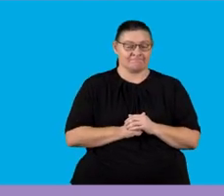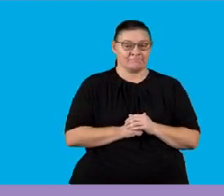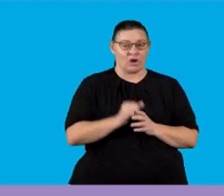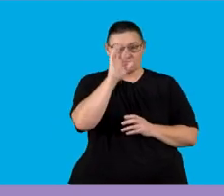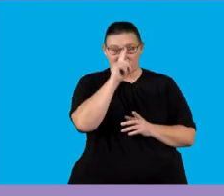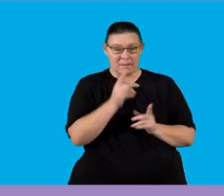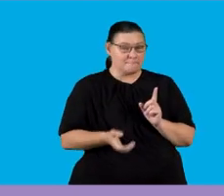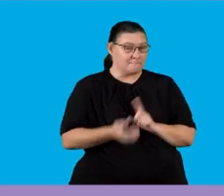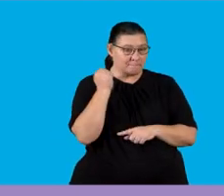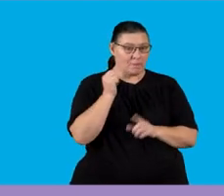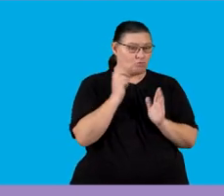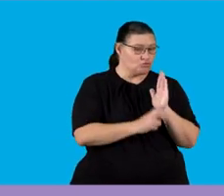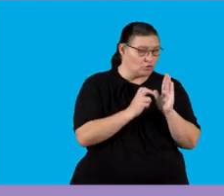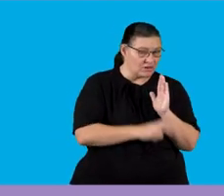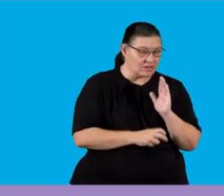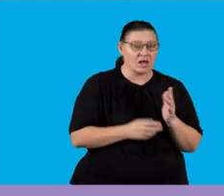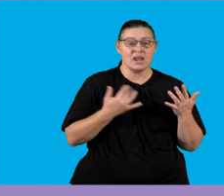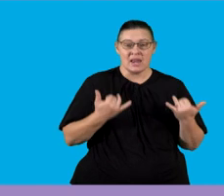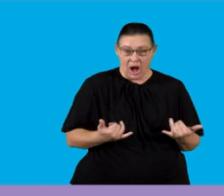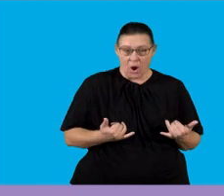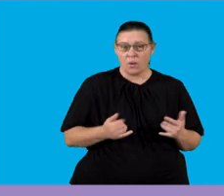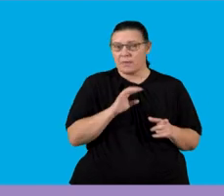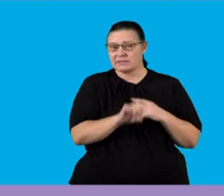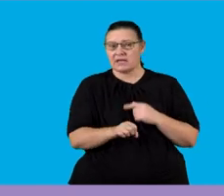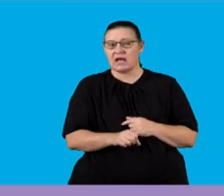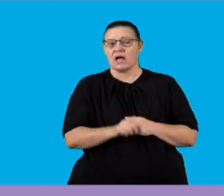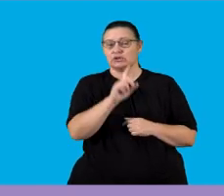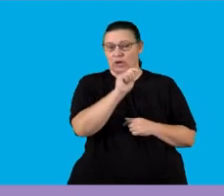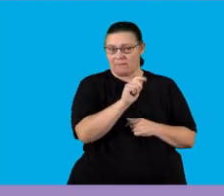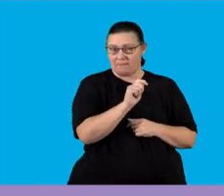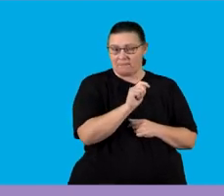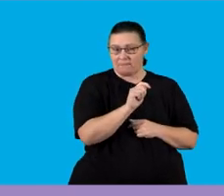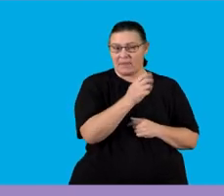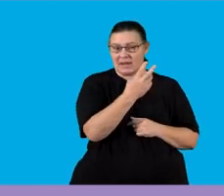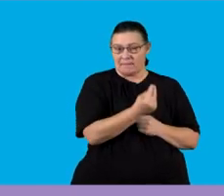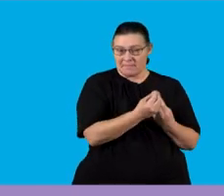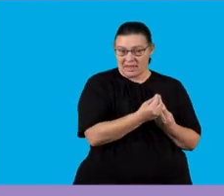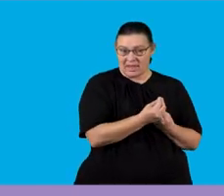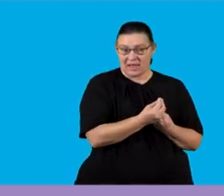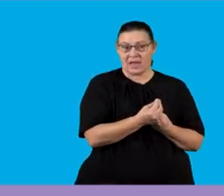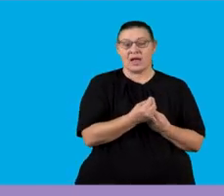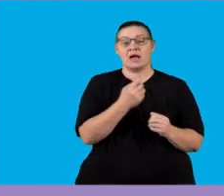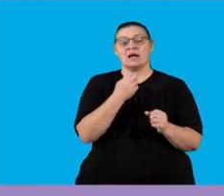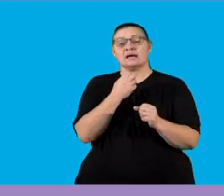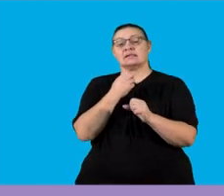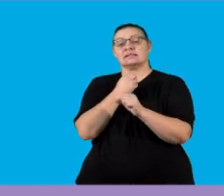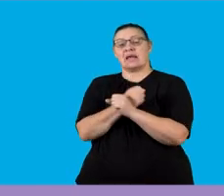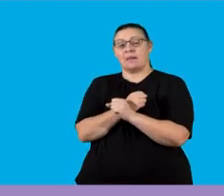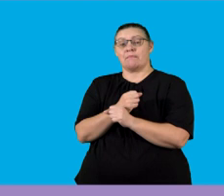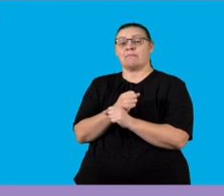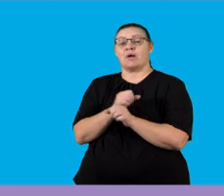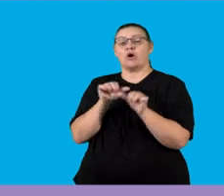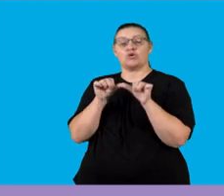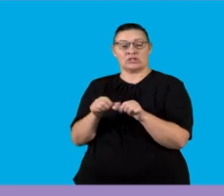constant difference, and then add or subtract a constant value. So we are just going to use our first